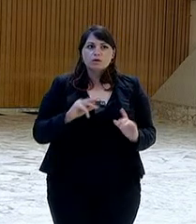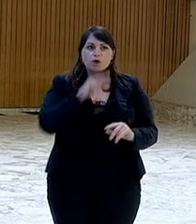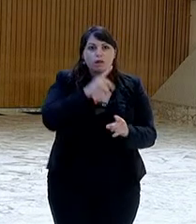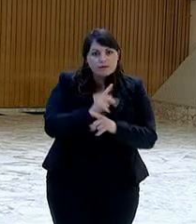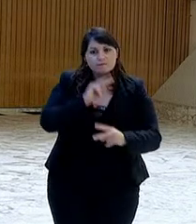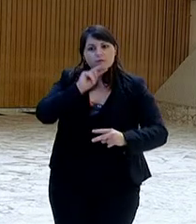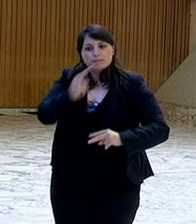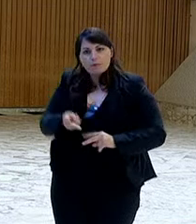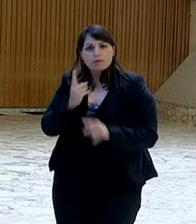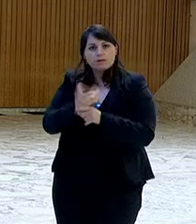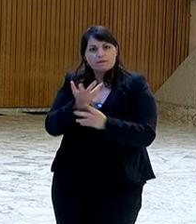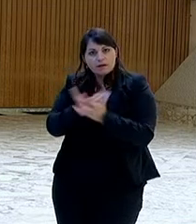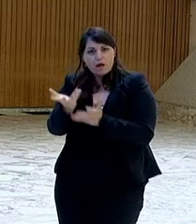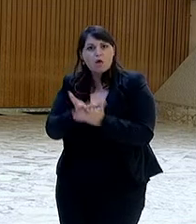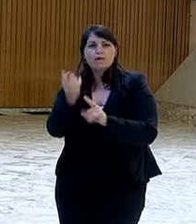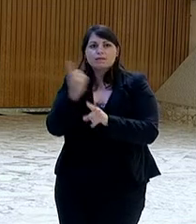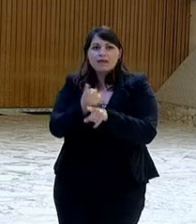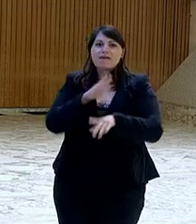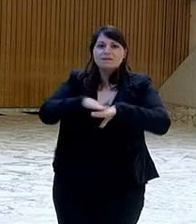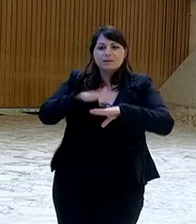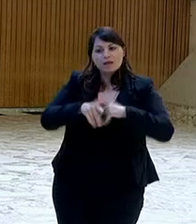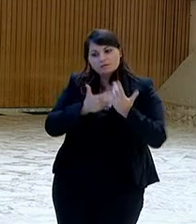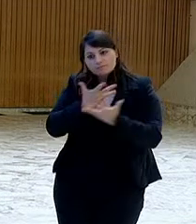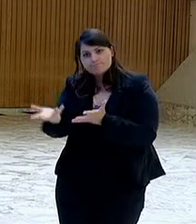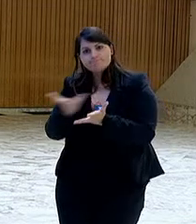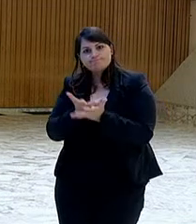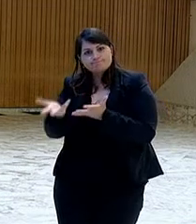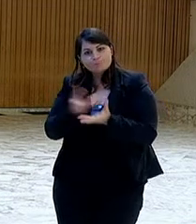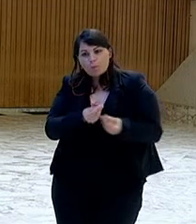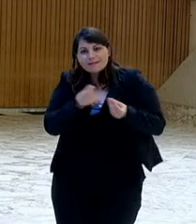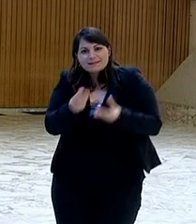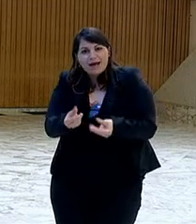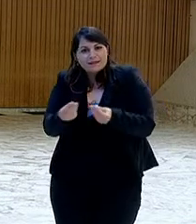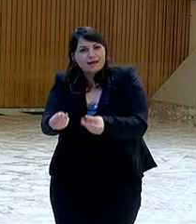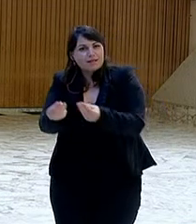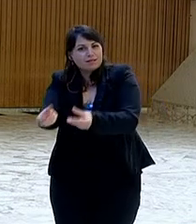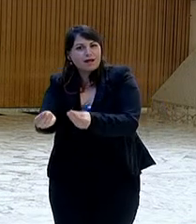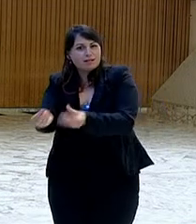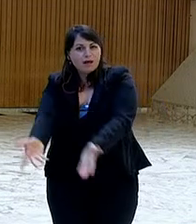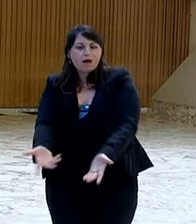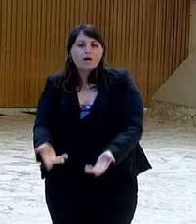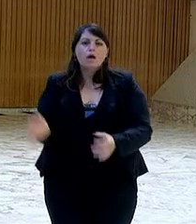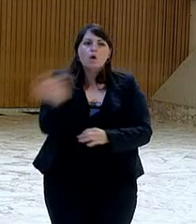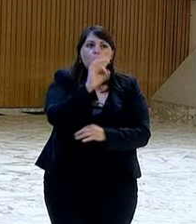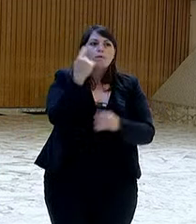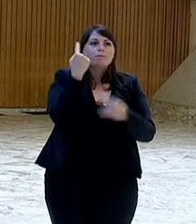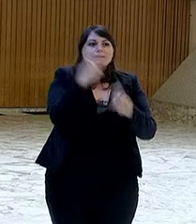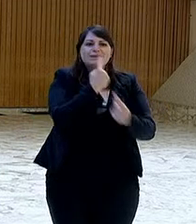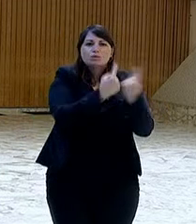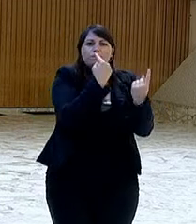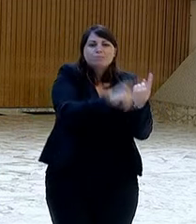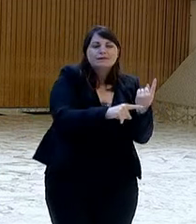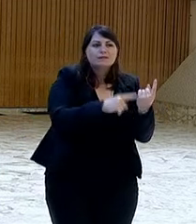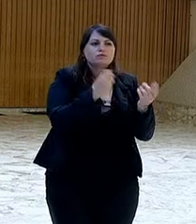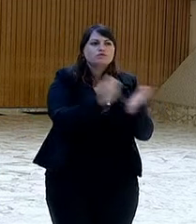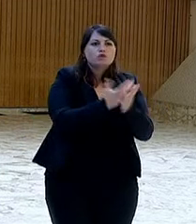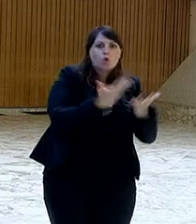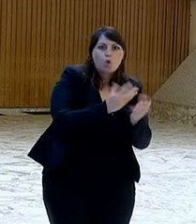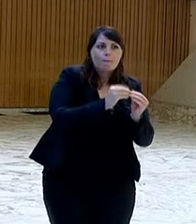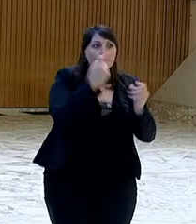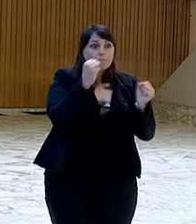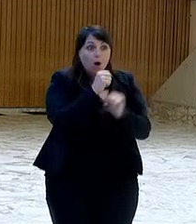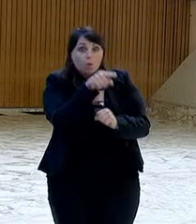you scared? What was the cost? What helped you do the hard things? Would you do it again?